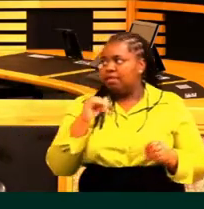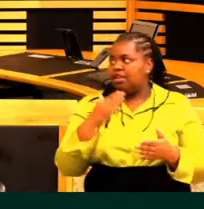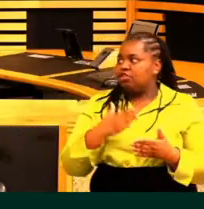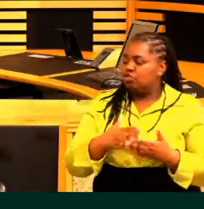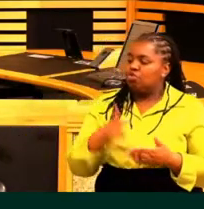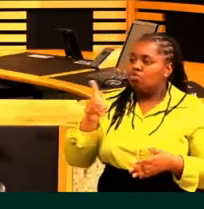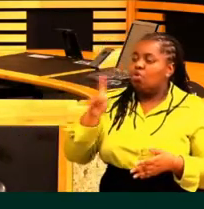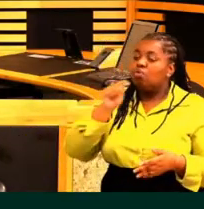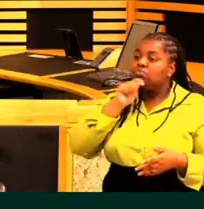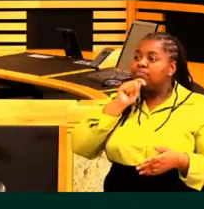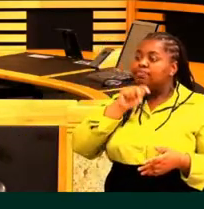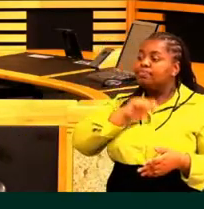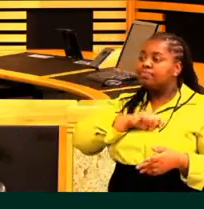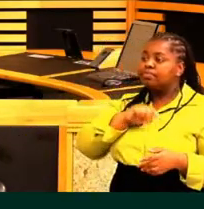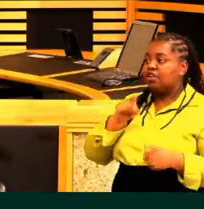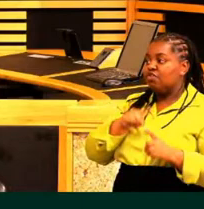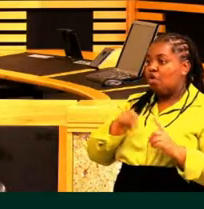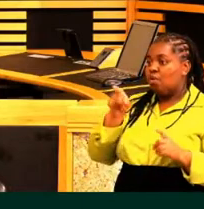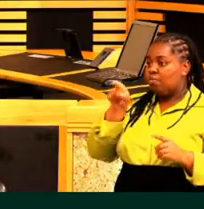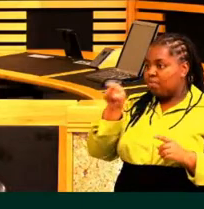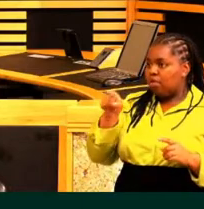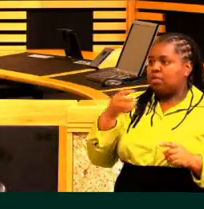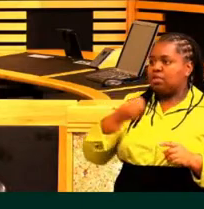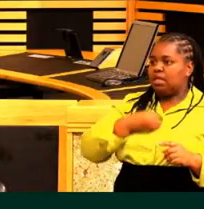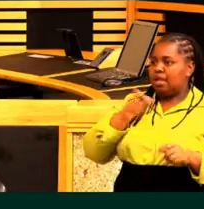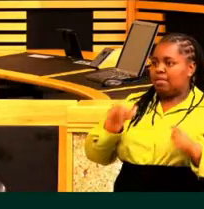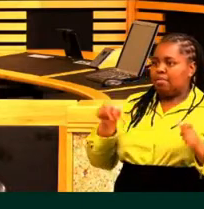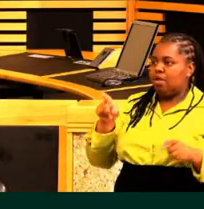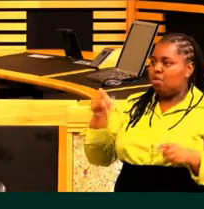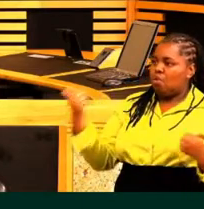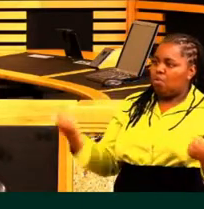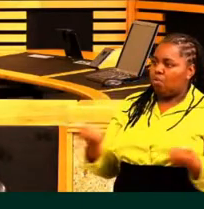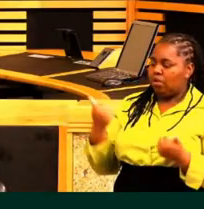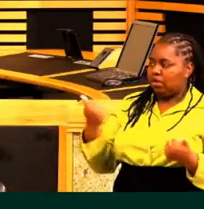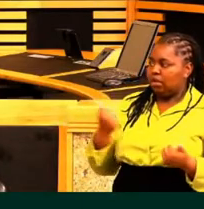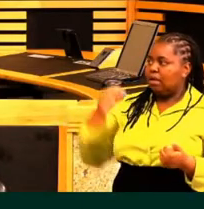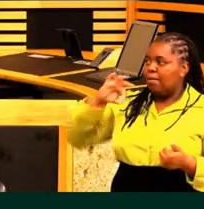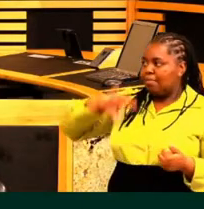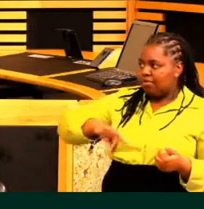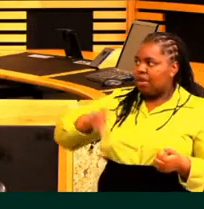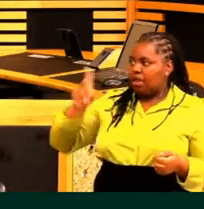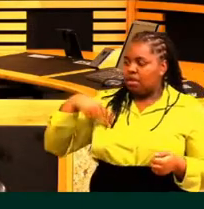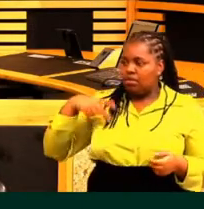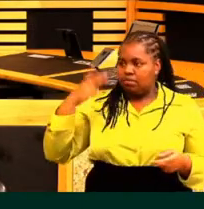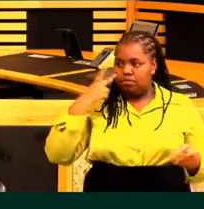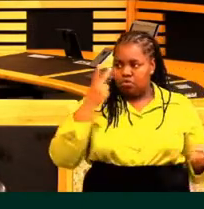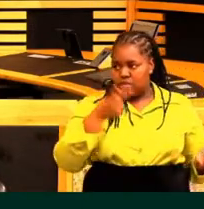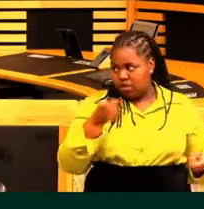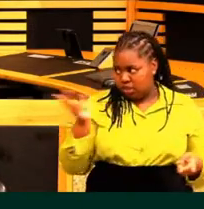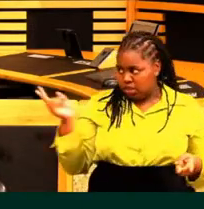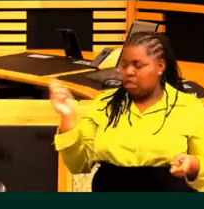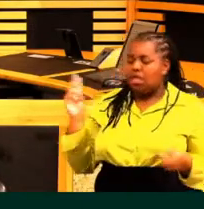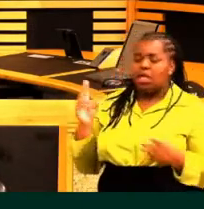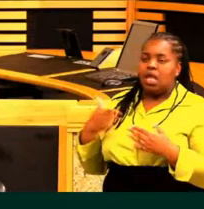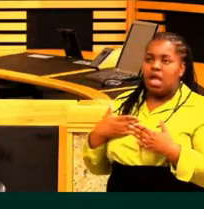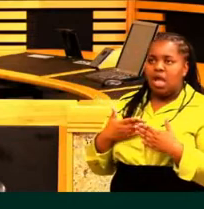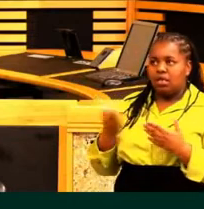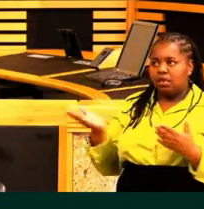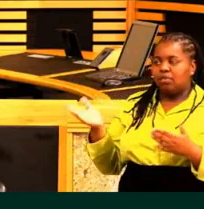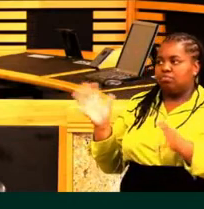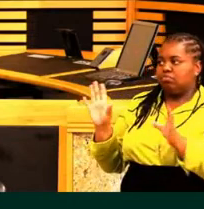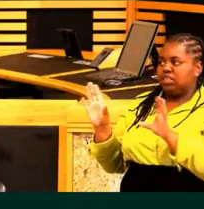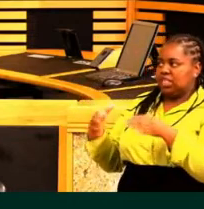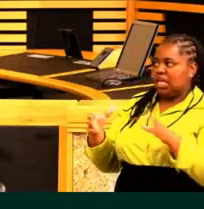testimonies from such young people who are already beneficiaries and I've seen them around across uh sectors